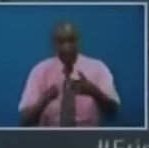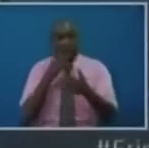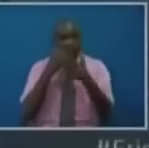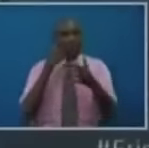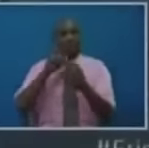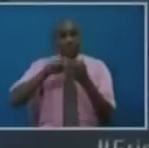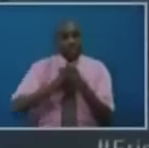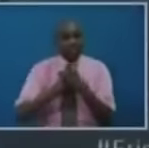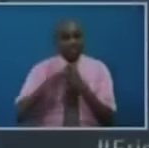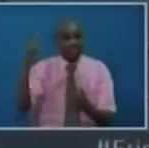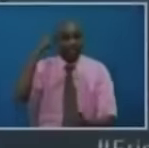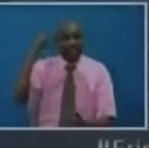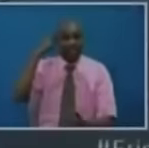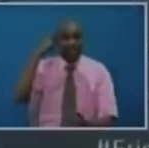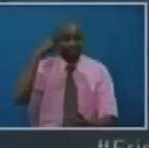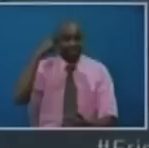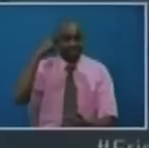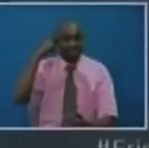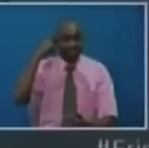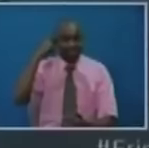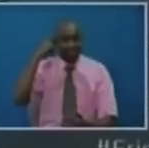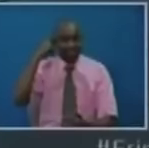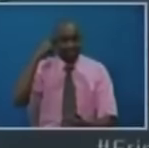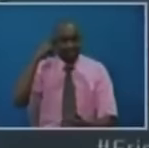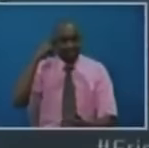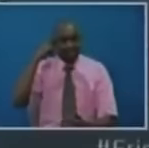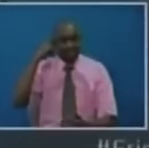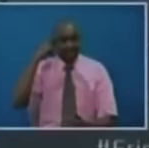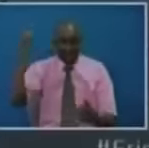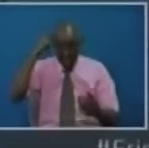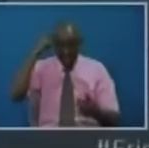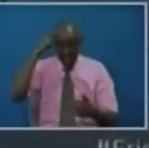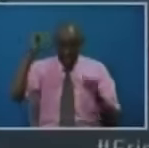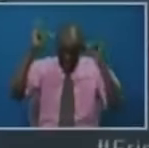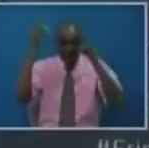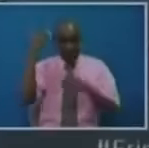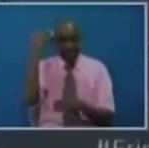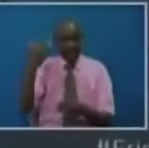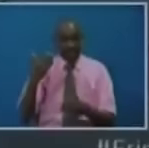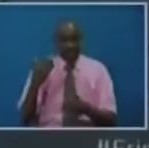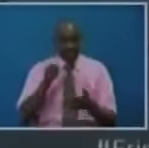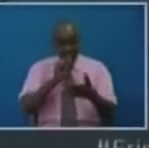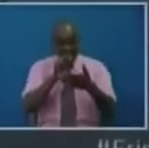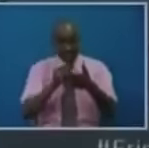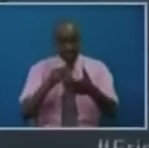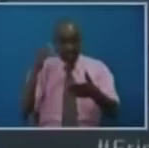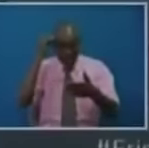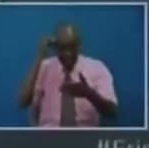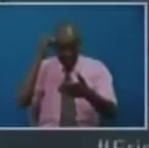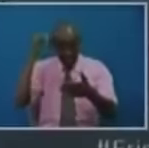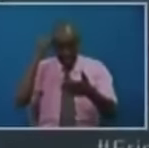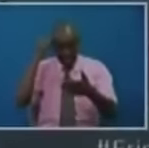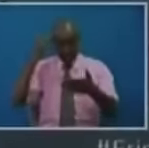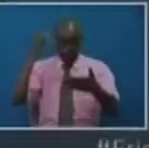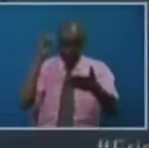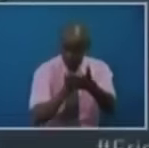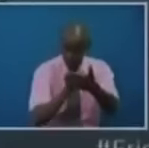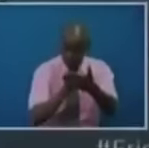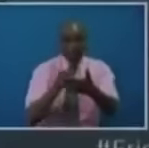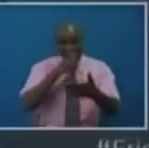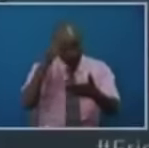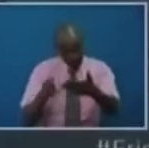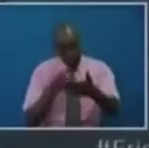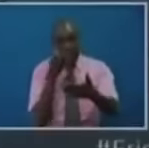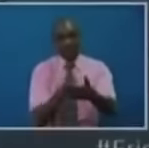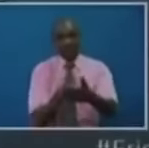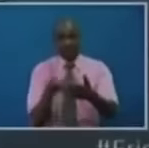start, where is the cow? It's in your head. It's in your head. So what do you want to do here? Is to take what is in your head, put it on the